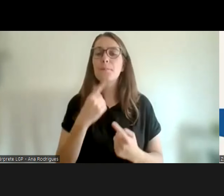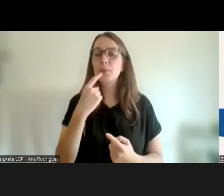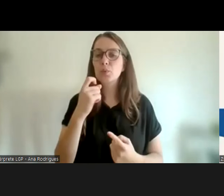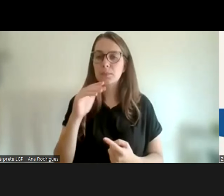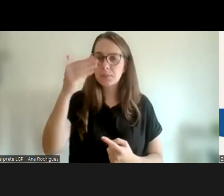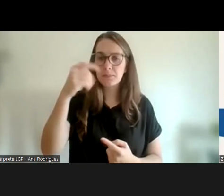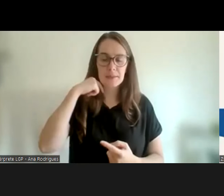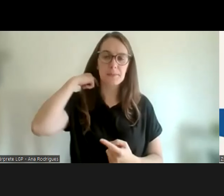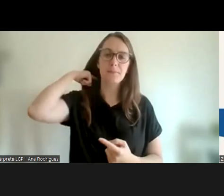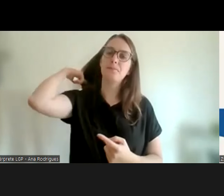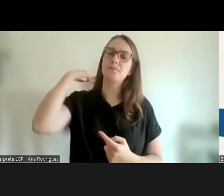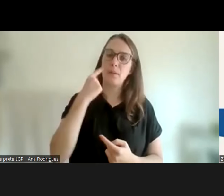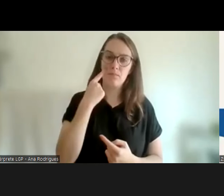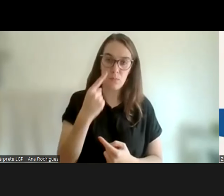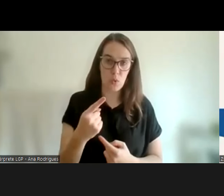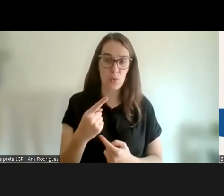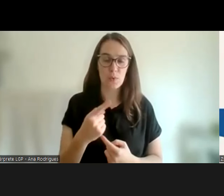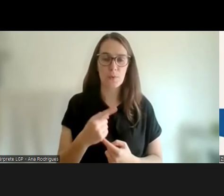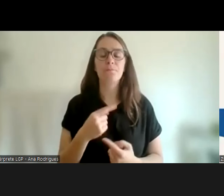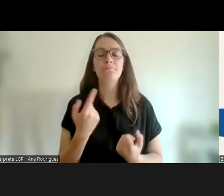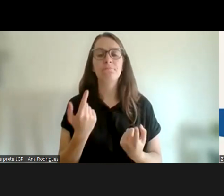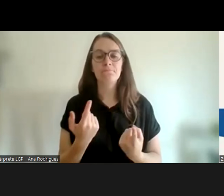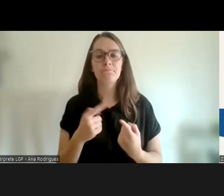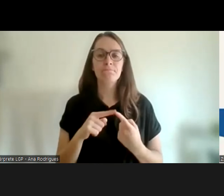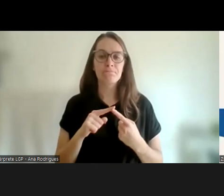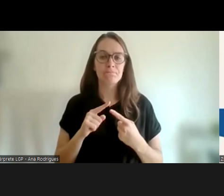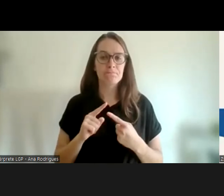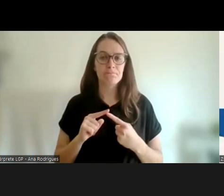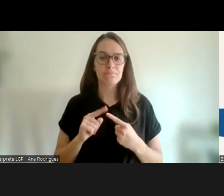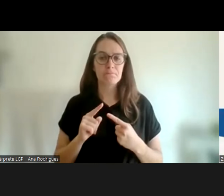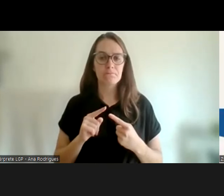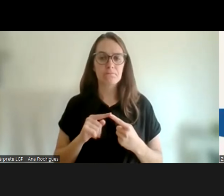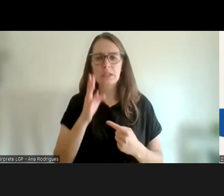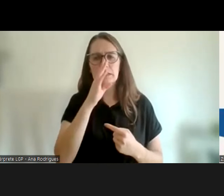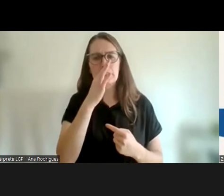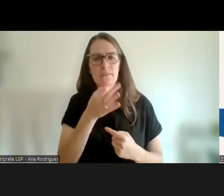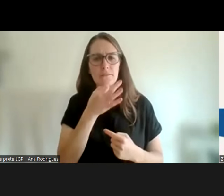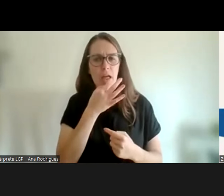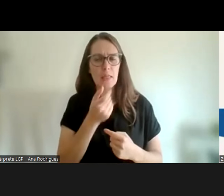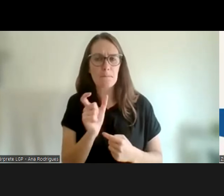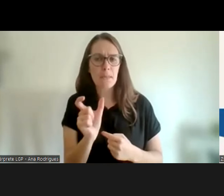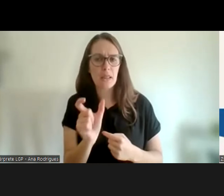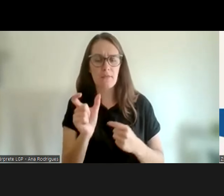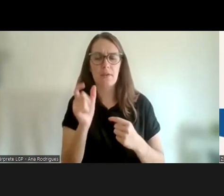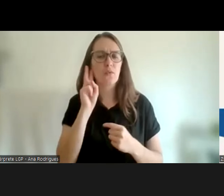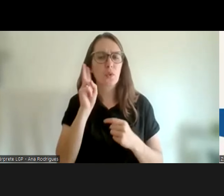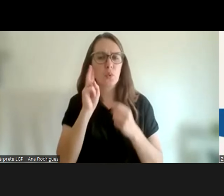able to see from their viewpoint is, what comes to your mind when you think about democratic